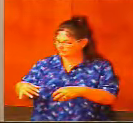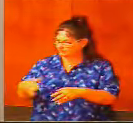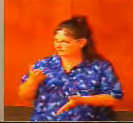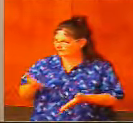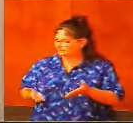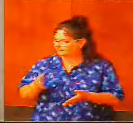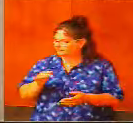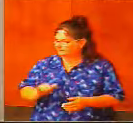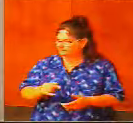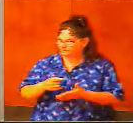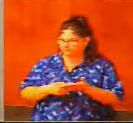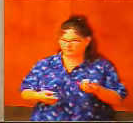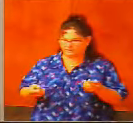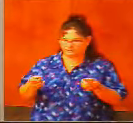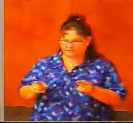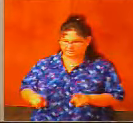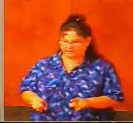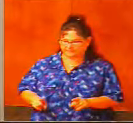Maybe that's what happened.